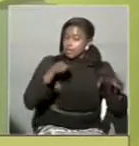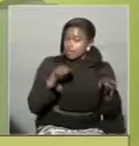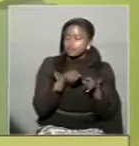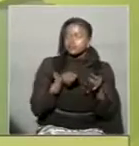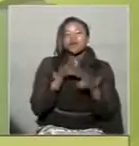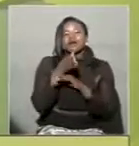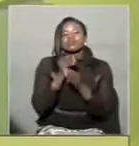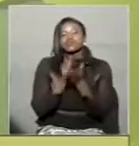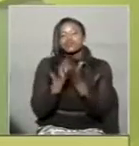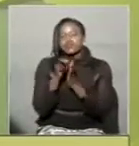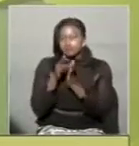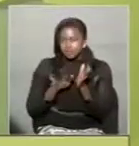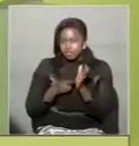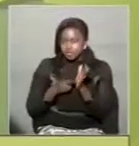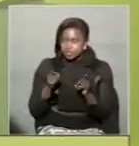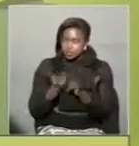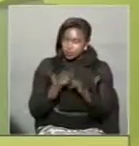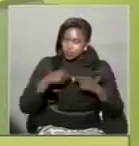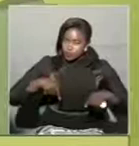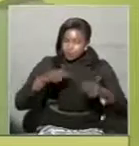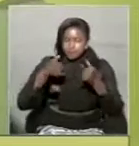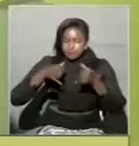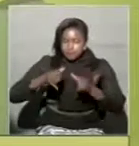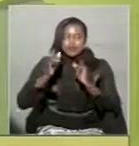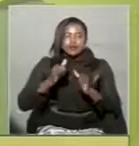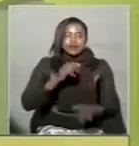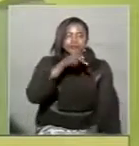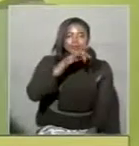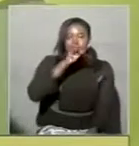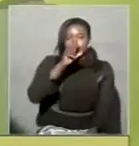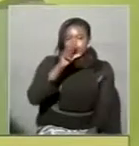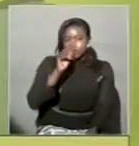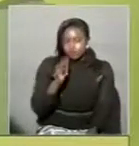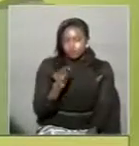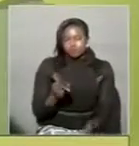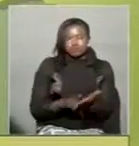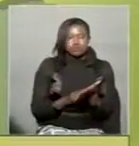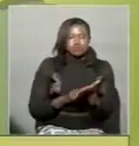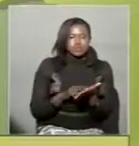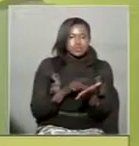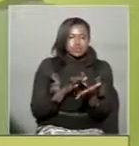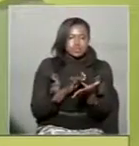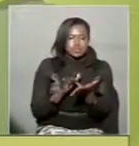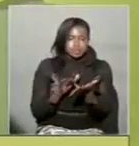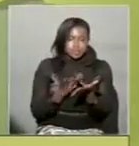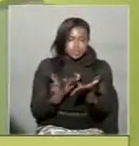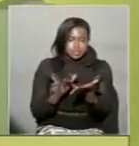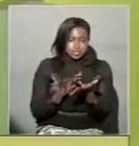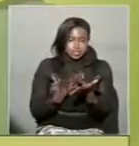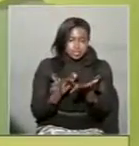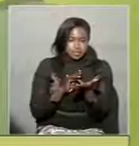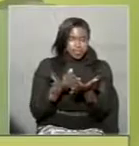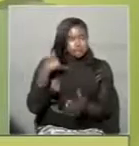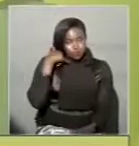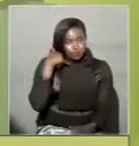report. And we are also actually implementing a pilot on using a biometric system in a phone. We have already